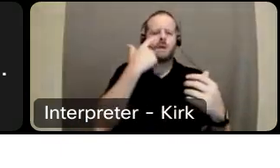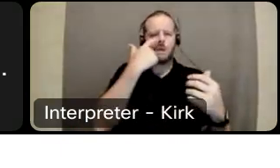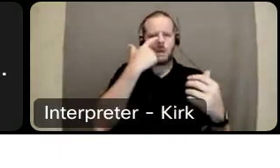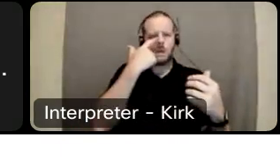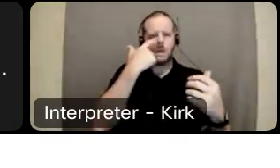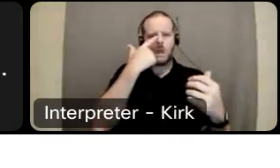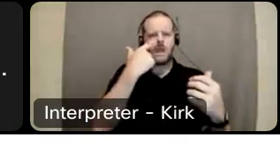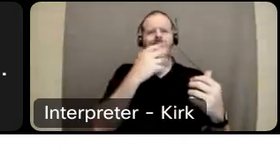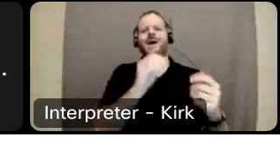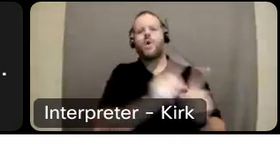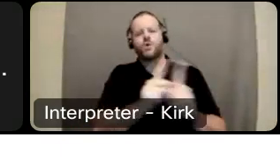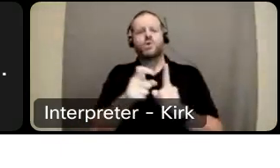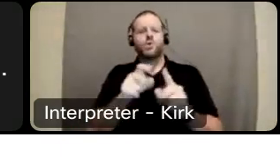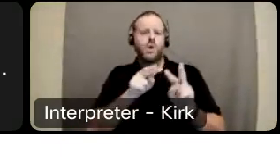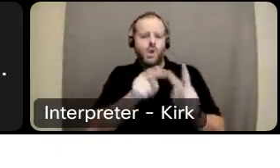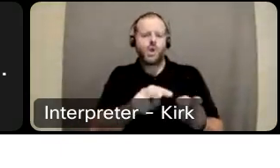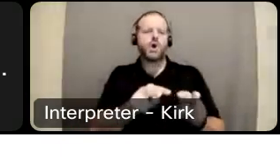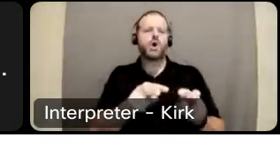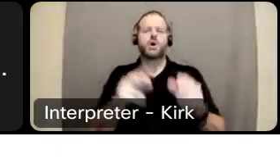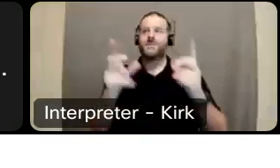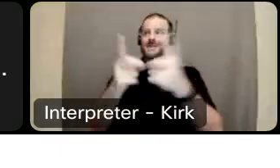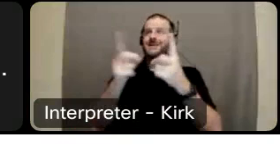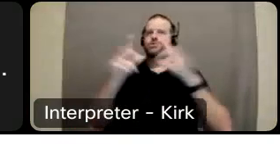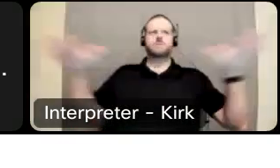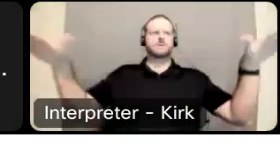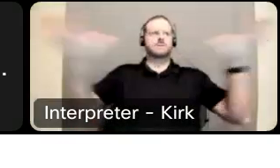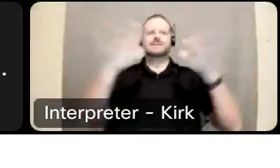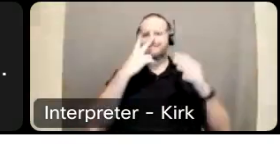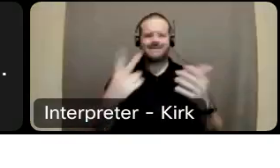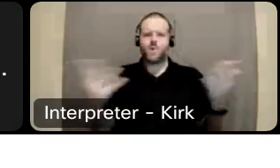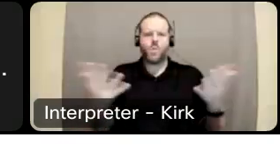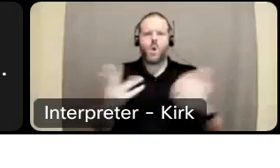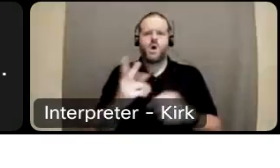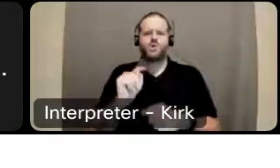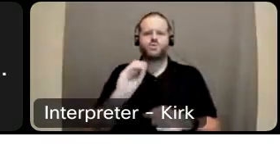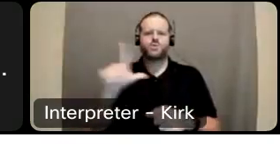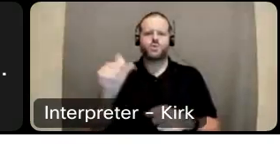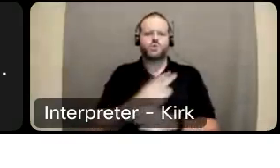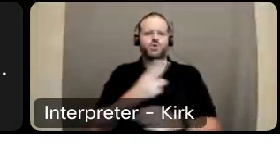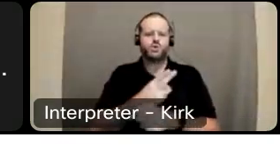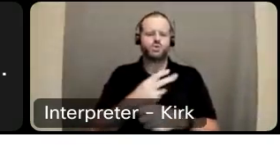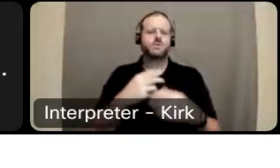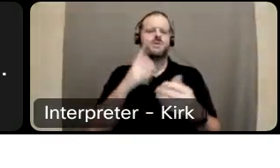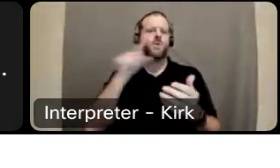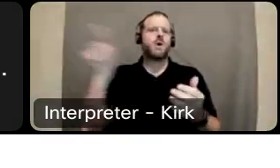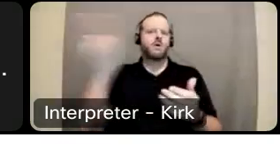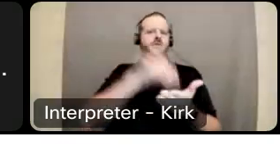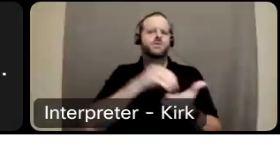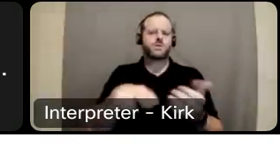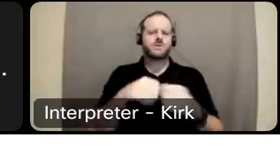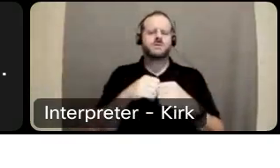and also that you can sort of look across your district and see what tools have been used for these students. And that also, I